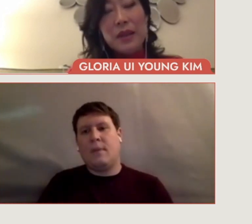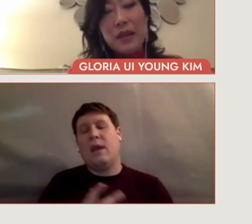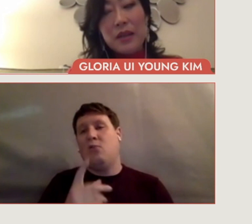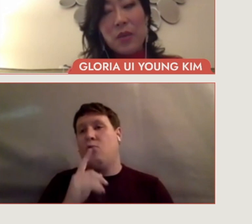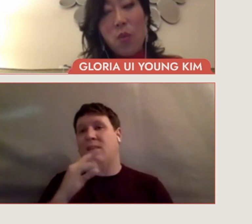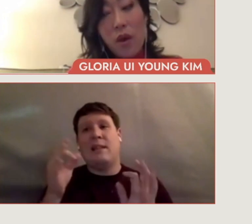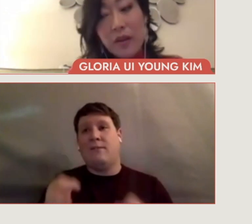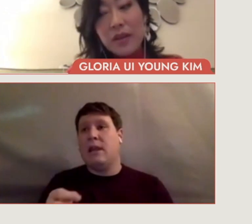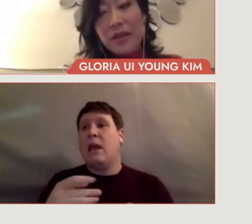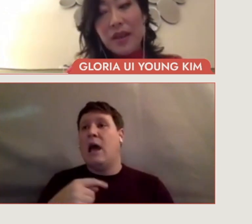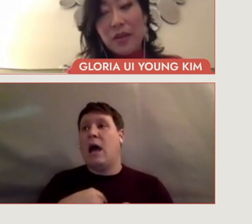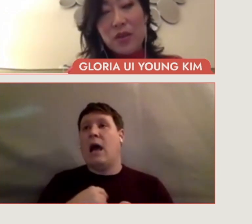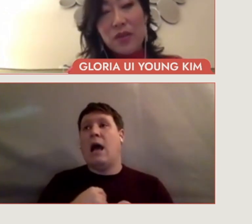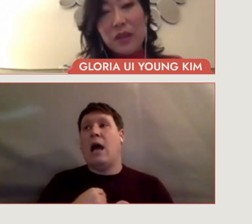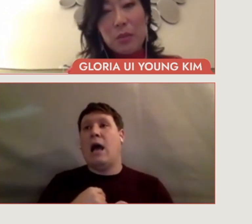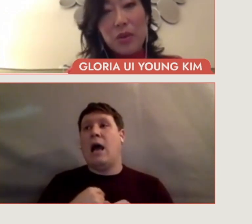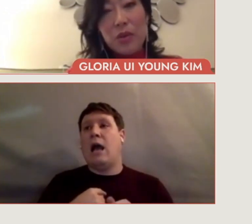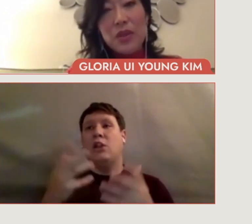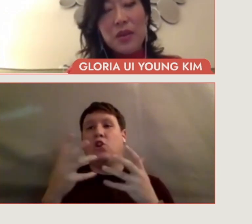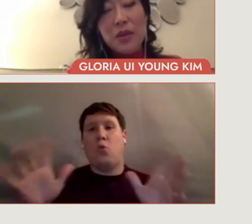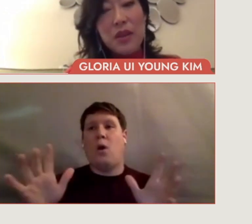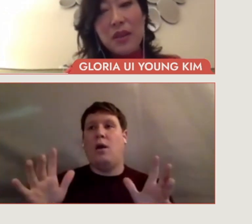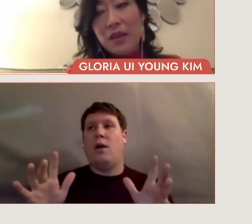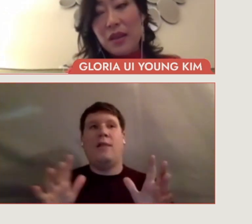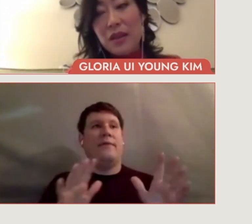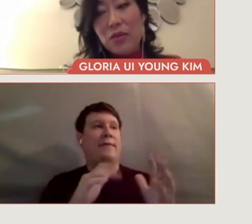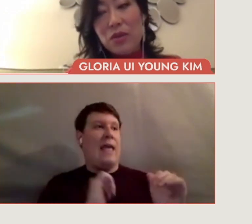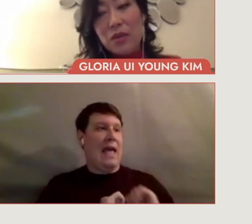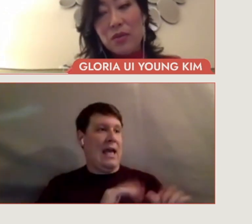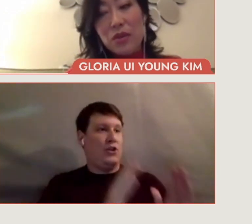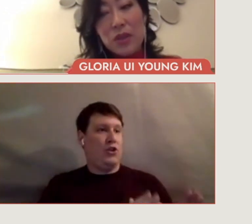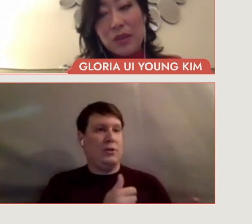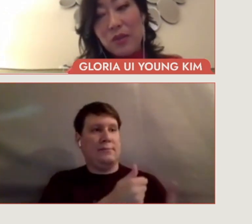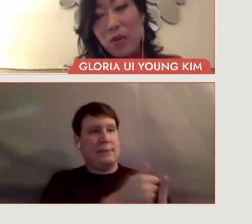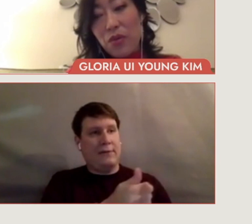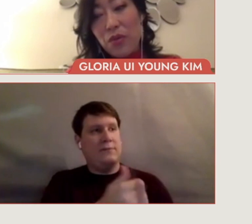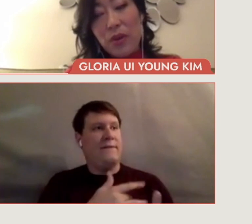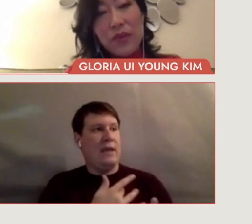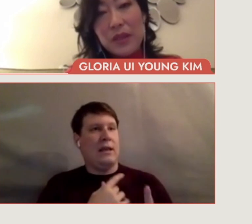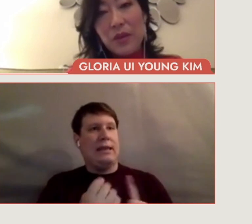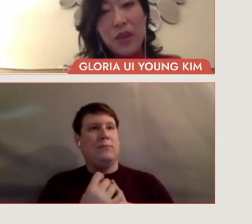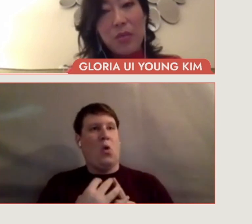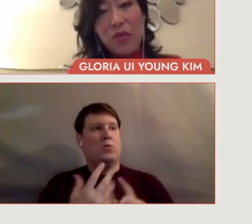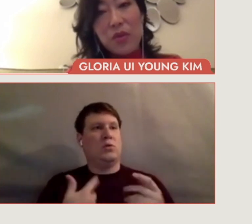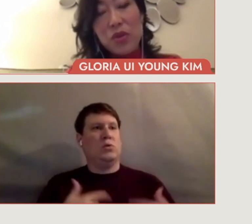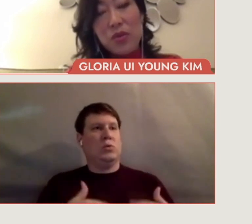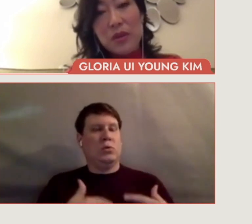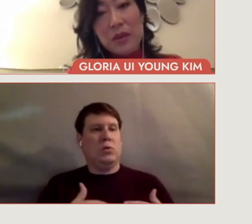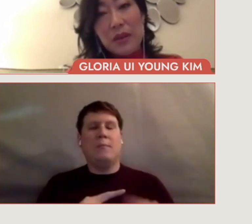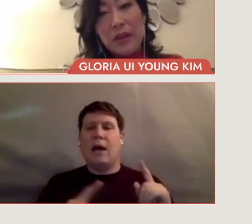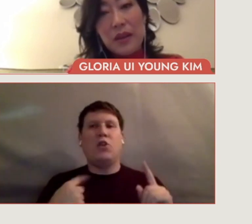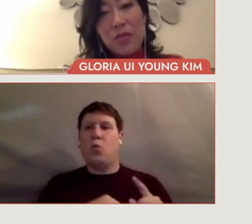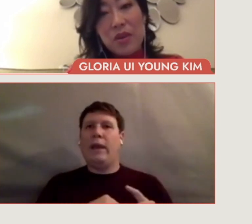definitely didn't want the actors to feel exposed, and then you go through every single thing before you